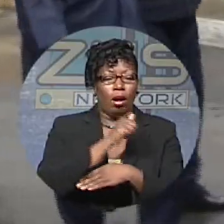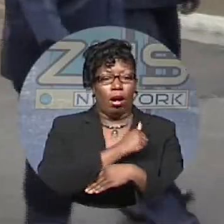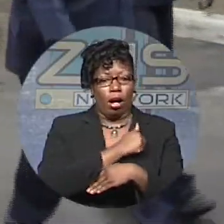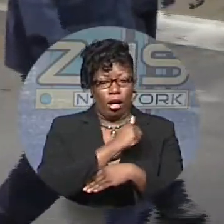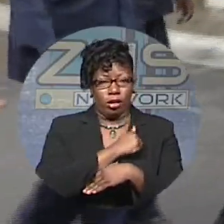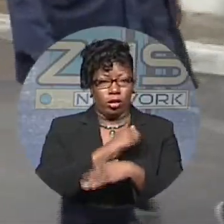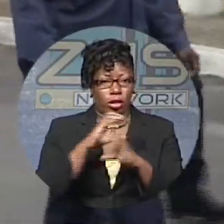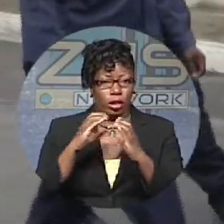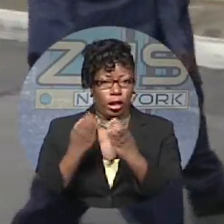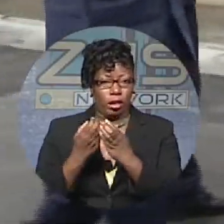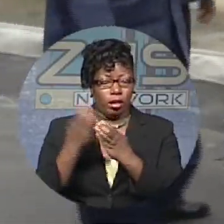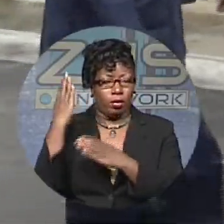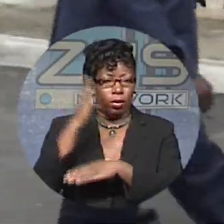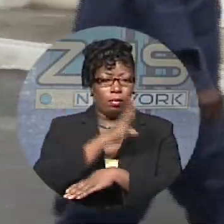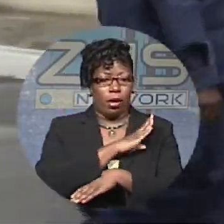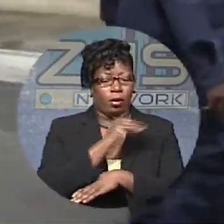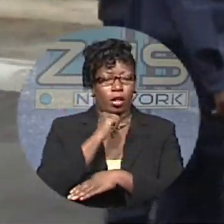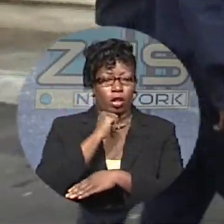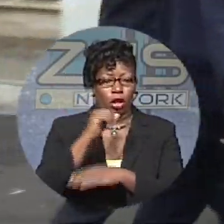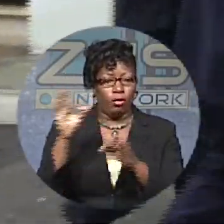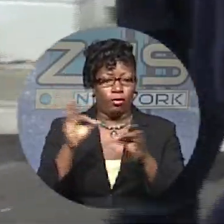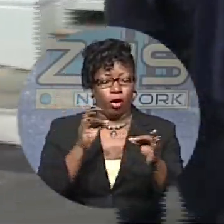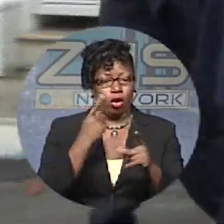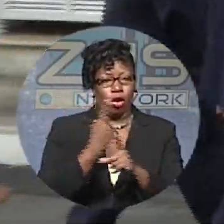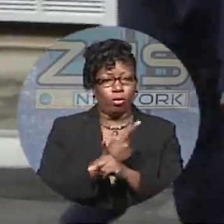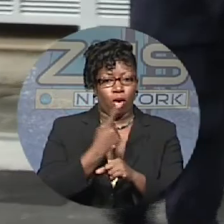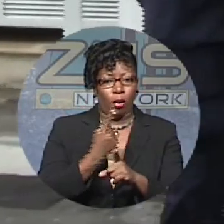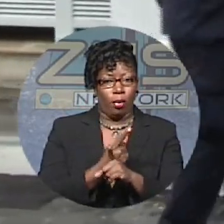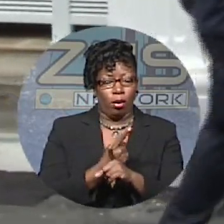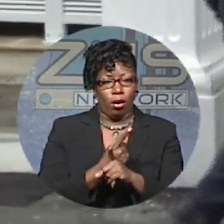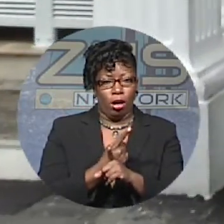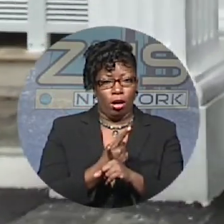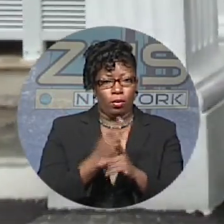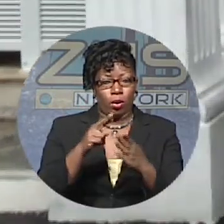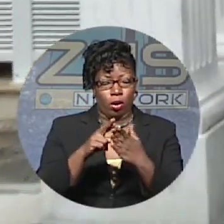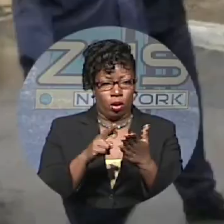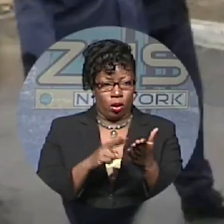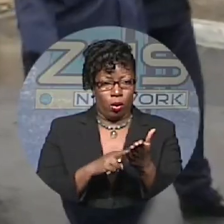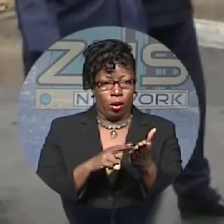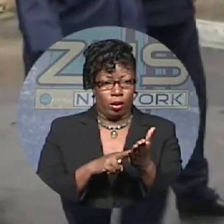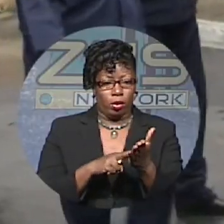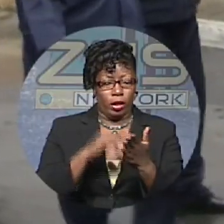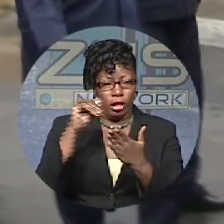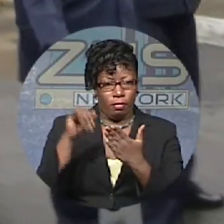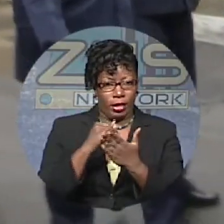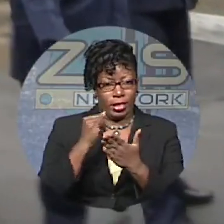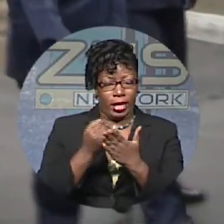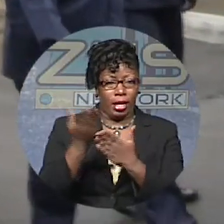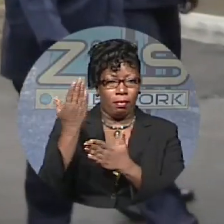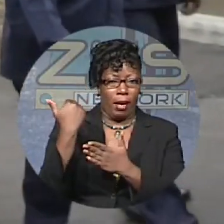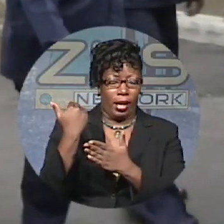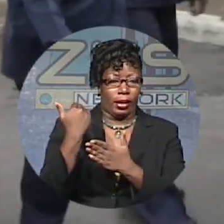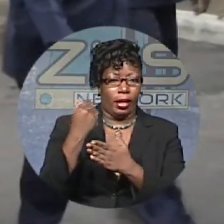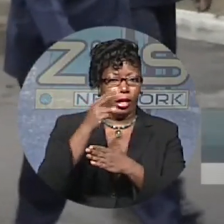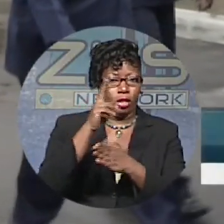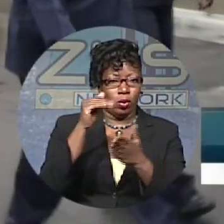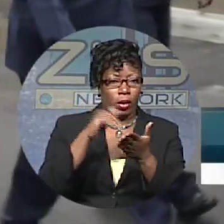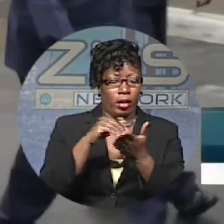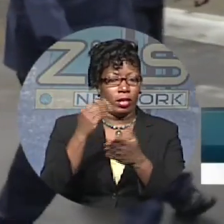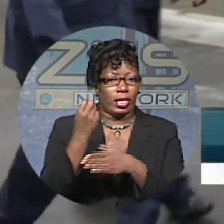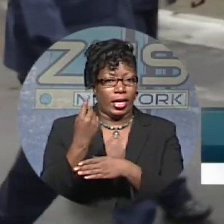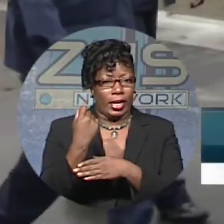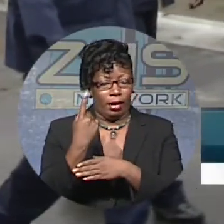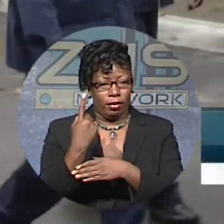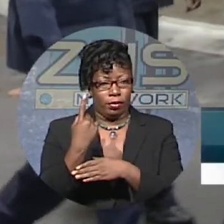suggested that Bonnaby did not follow proper protocols once he took over the investigation back on September 28th of 2011.